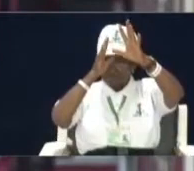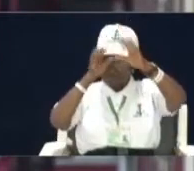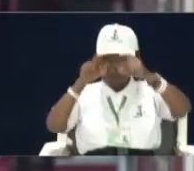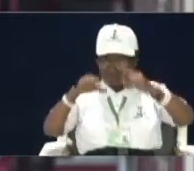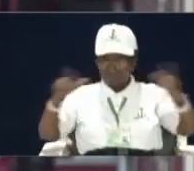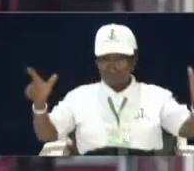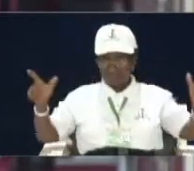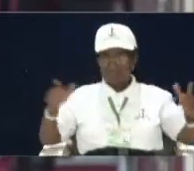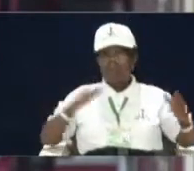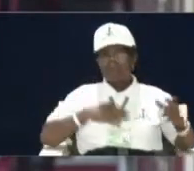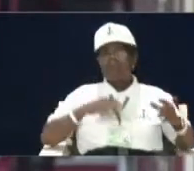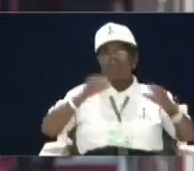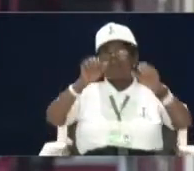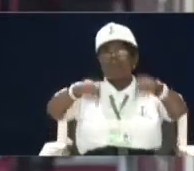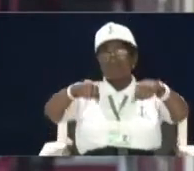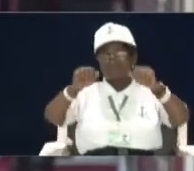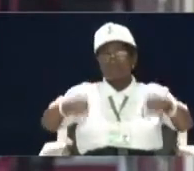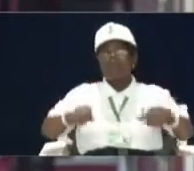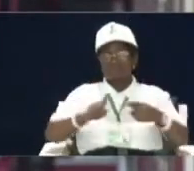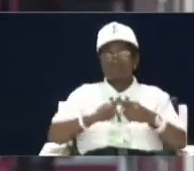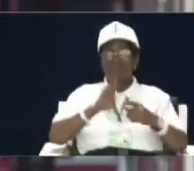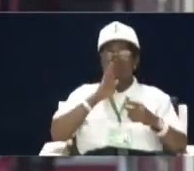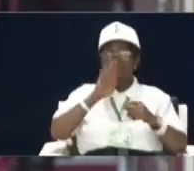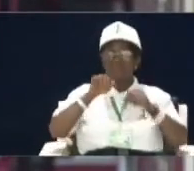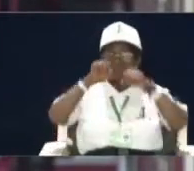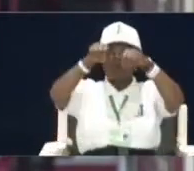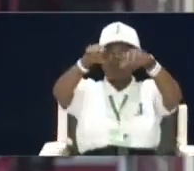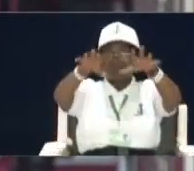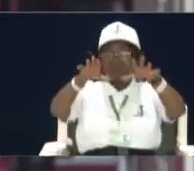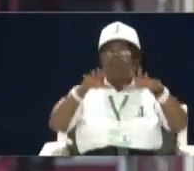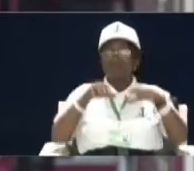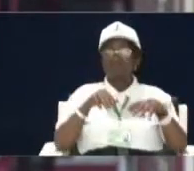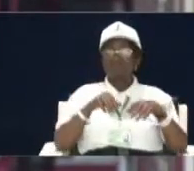enlarge my capacity to be blessed.